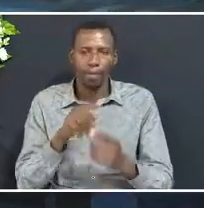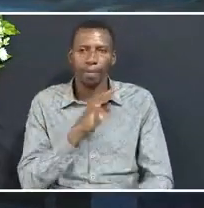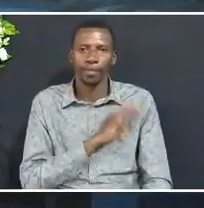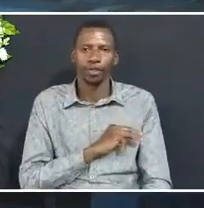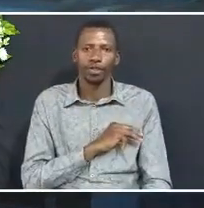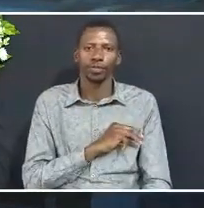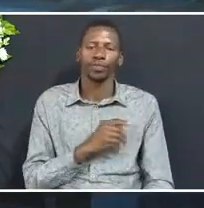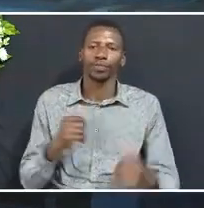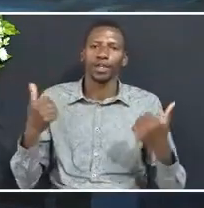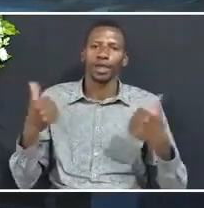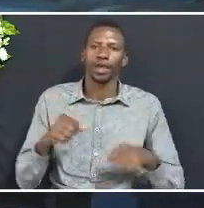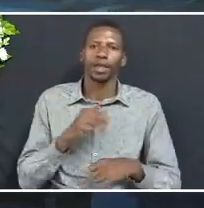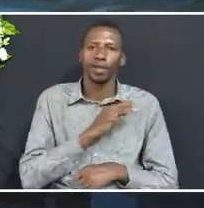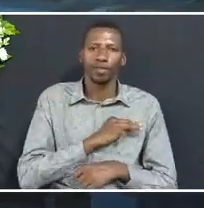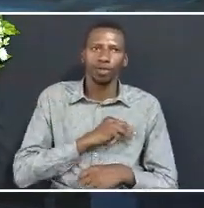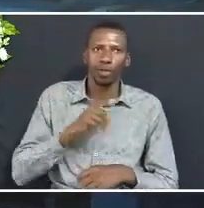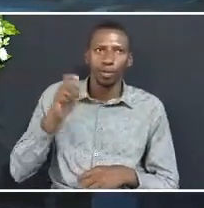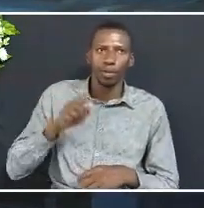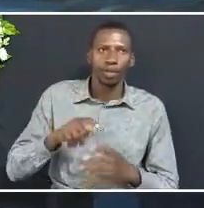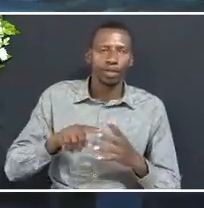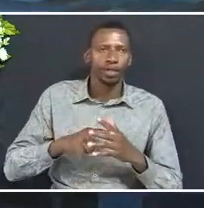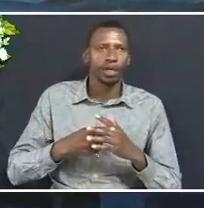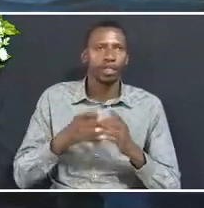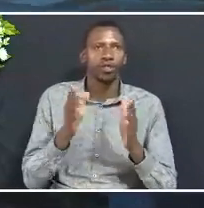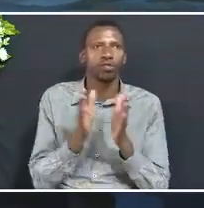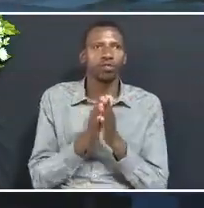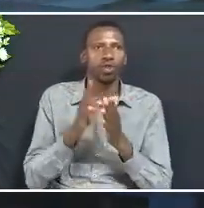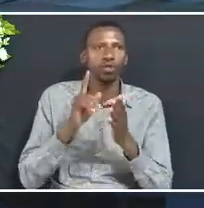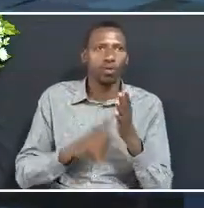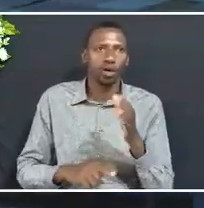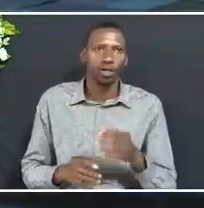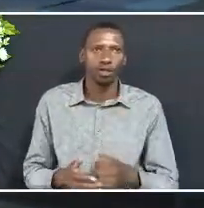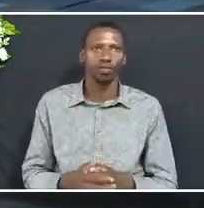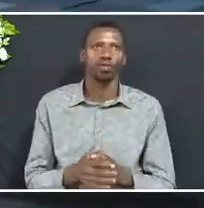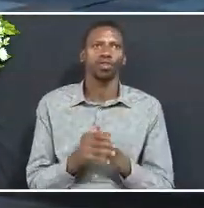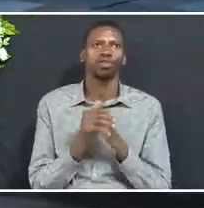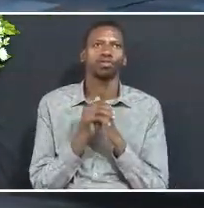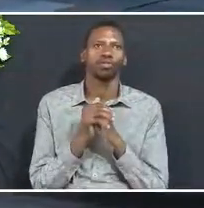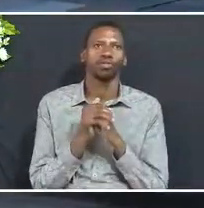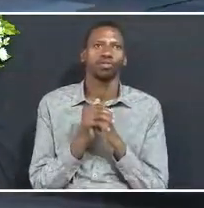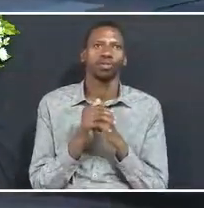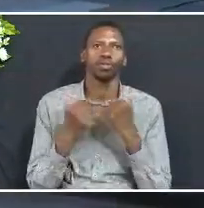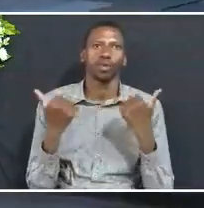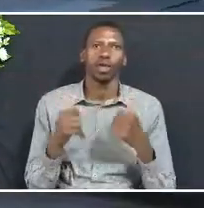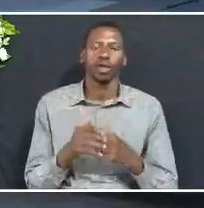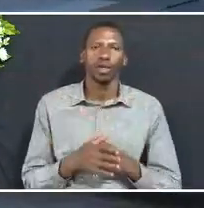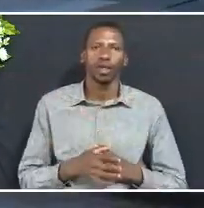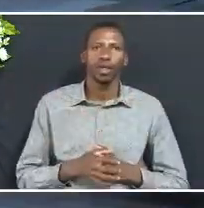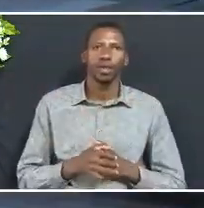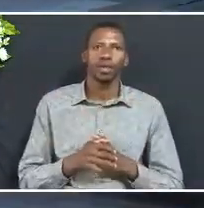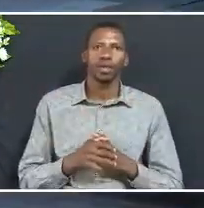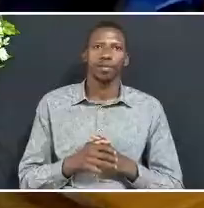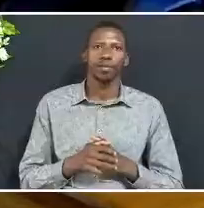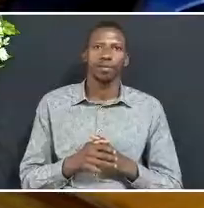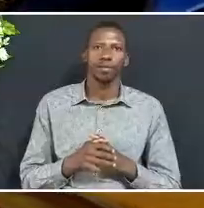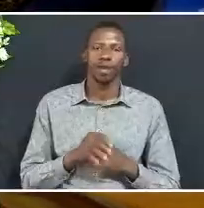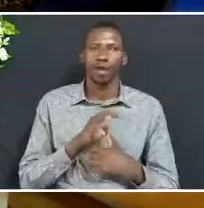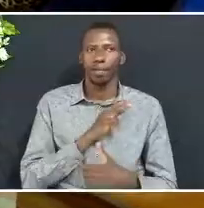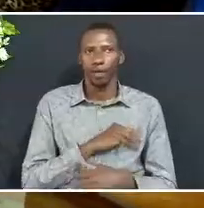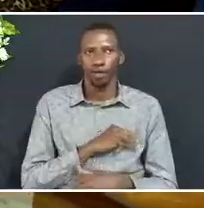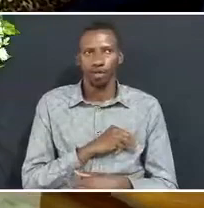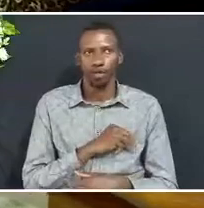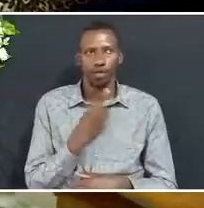mission must begin with worship. Any mission orientation, any kind of involvement in God's